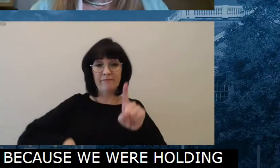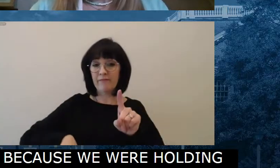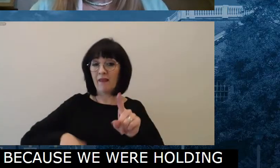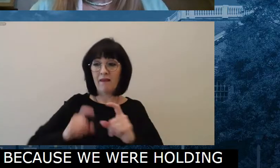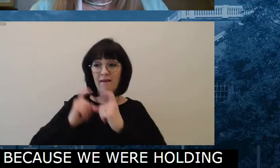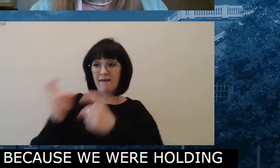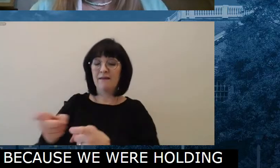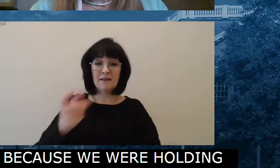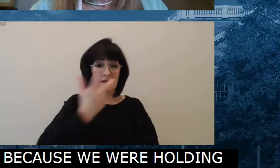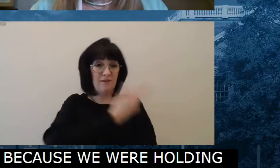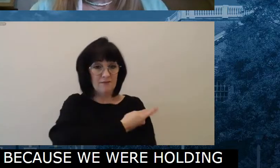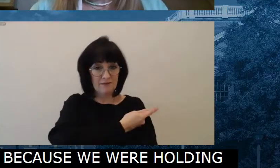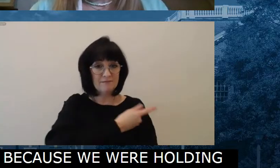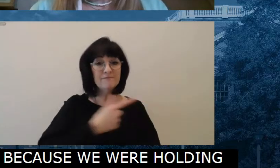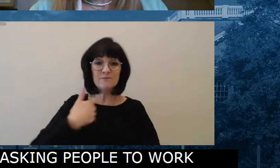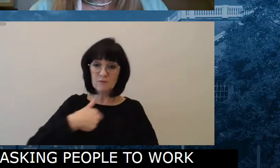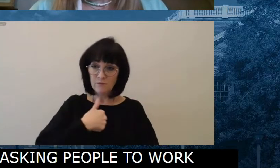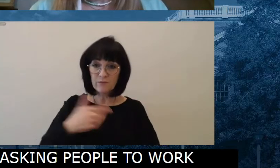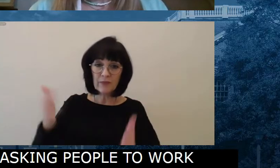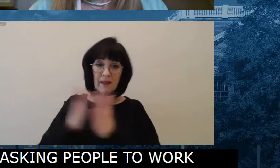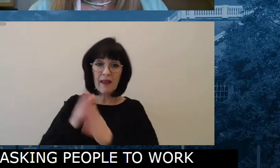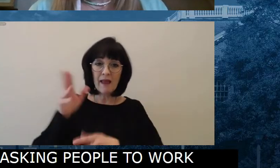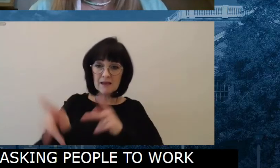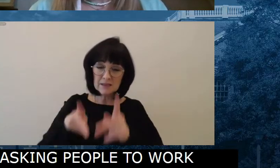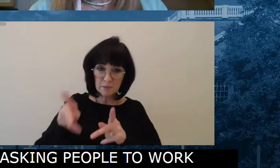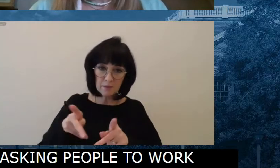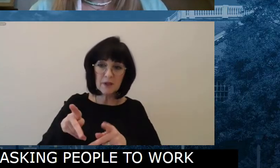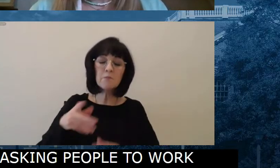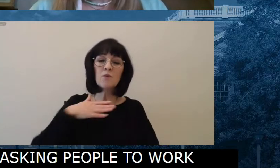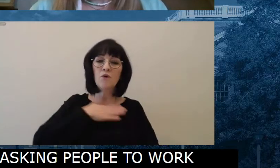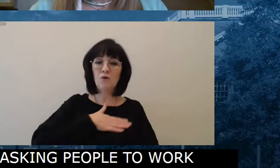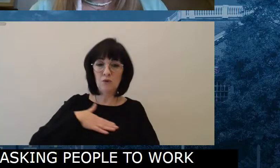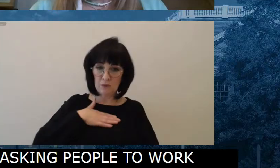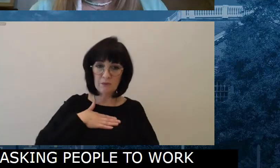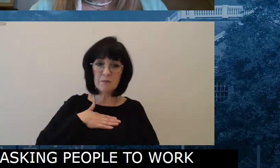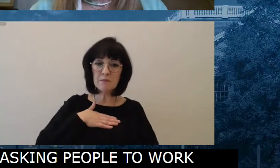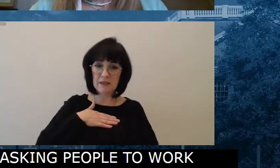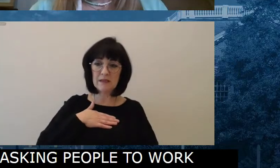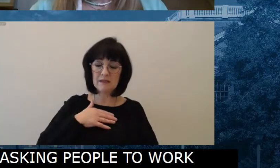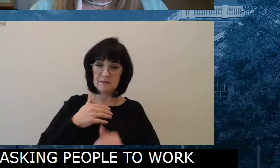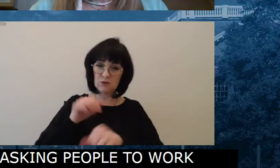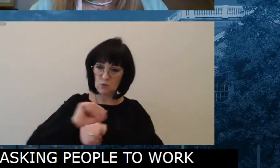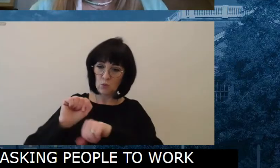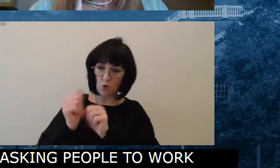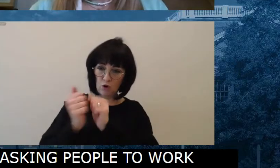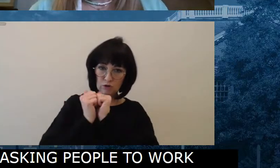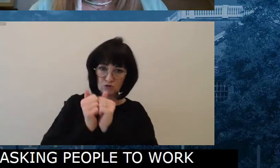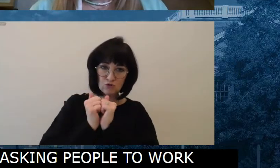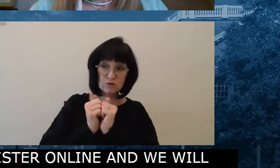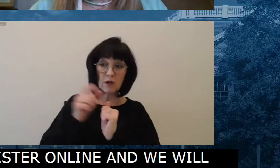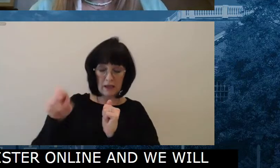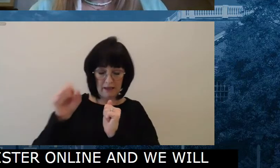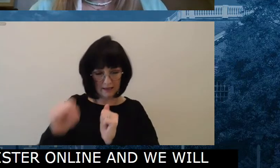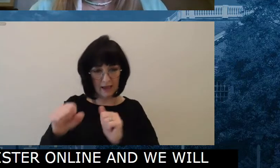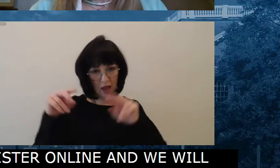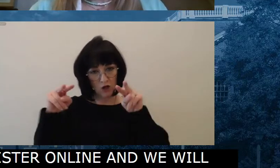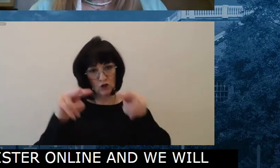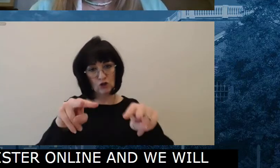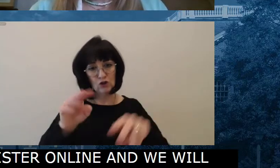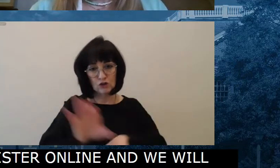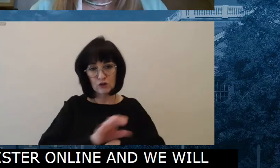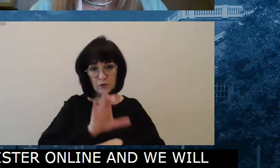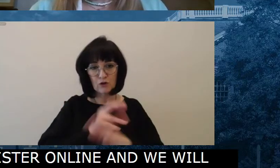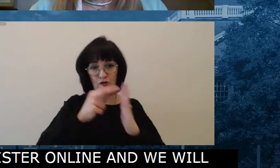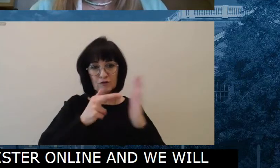follow the process, register online. We'll send you the link and you can register that way. I think we all know there's a lot of